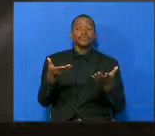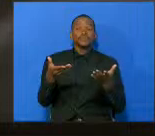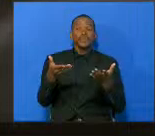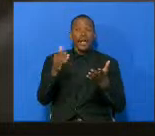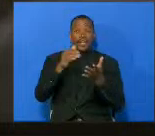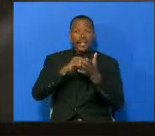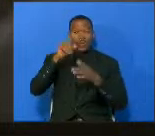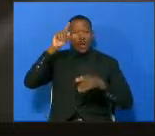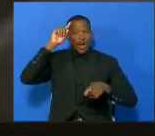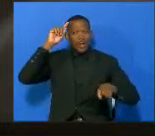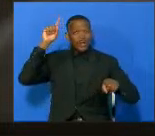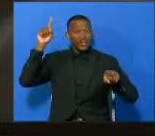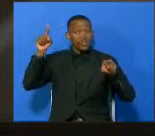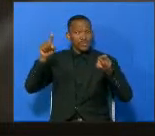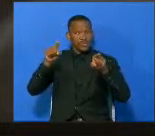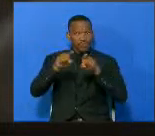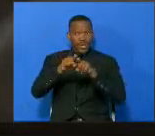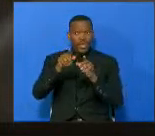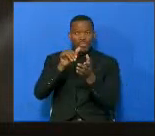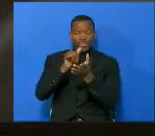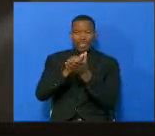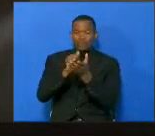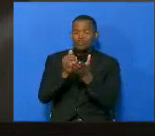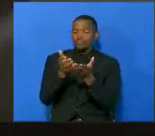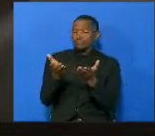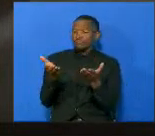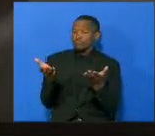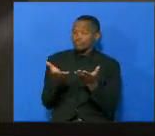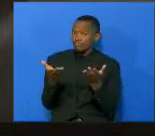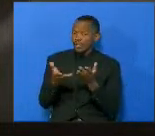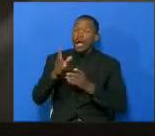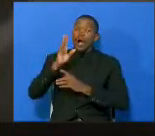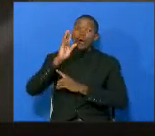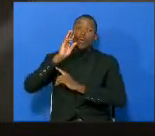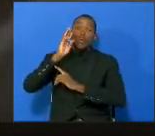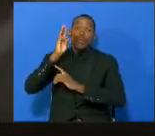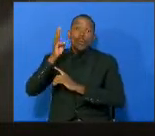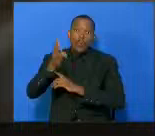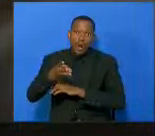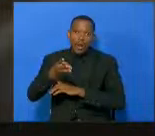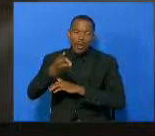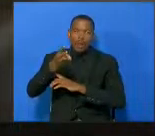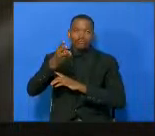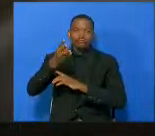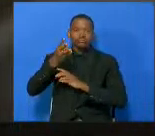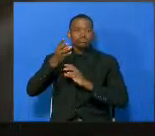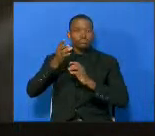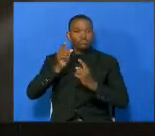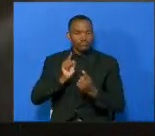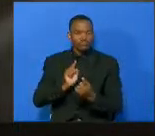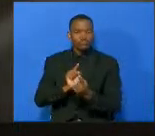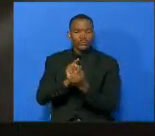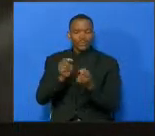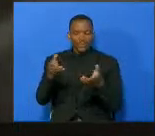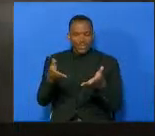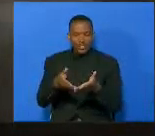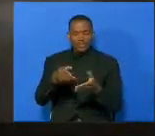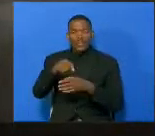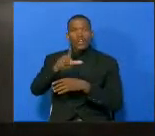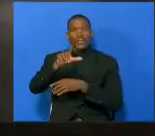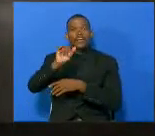and agreed that we will meet here in Livingstone